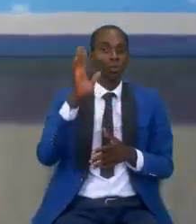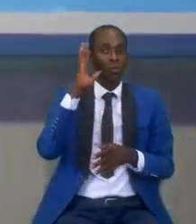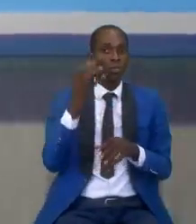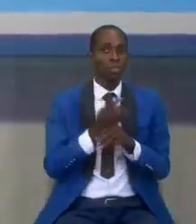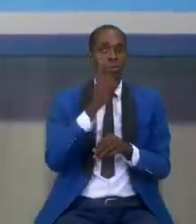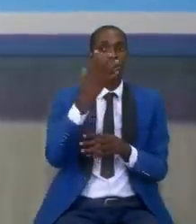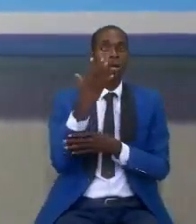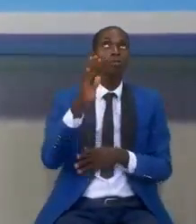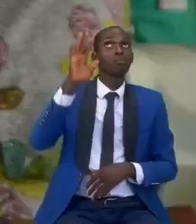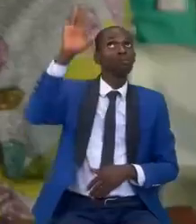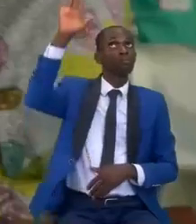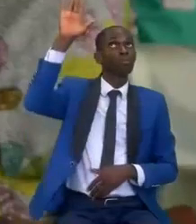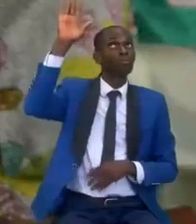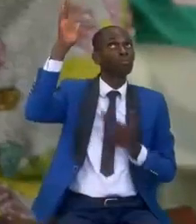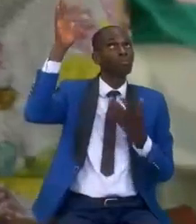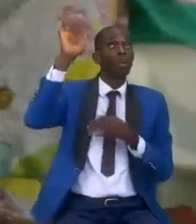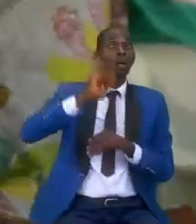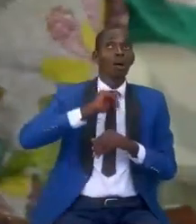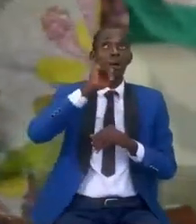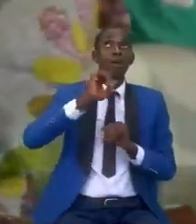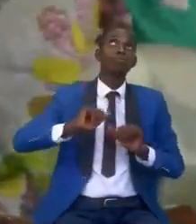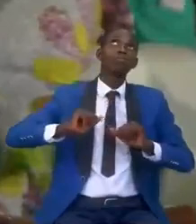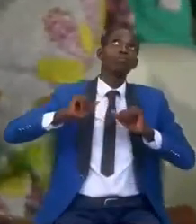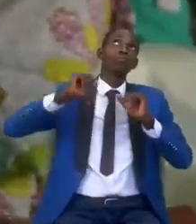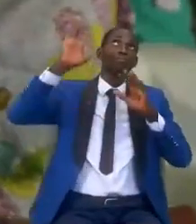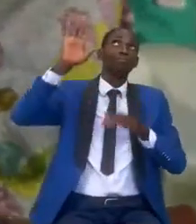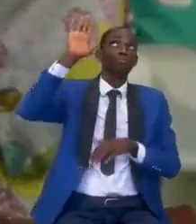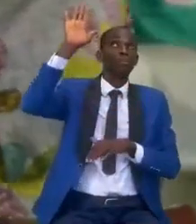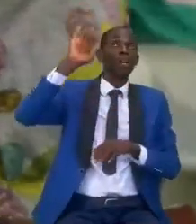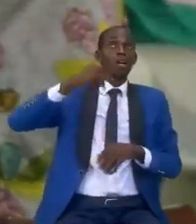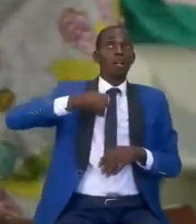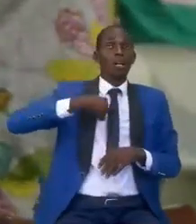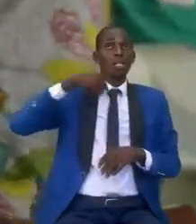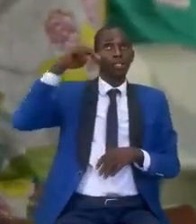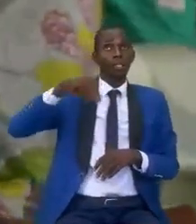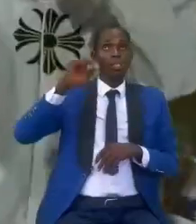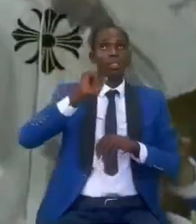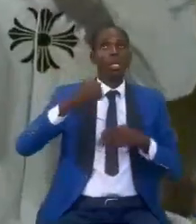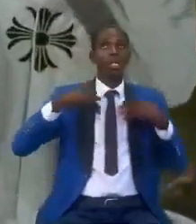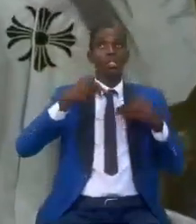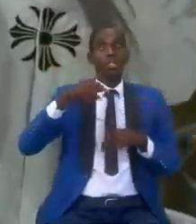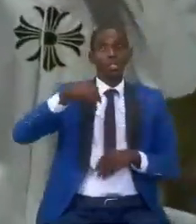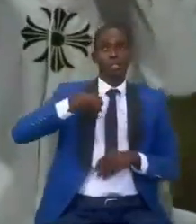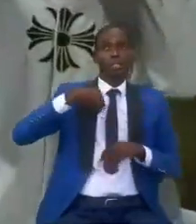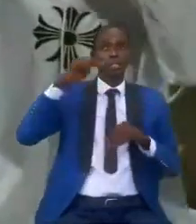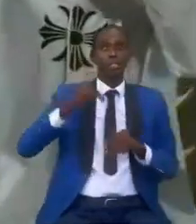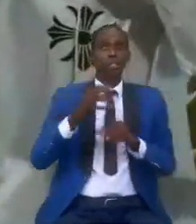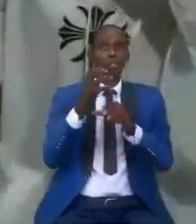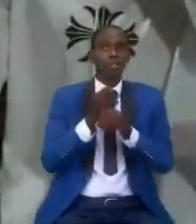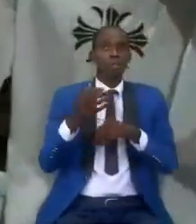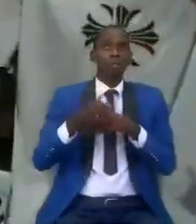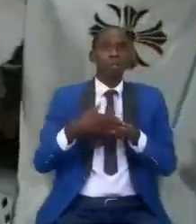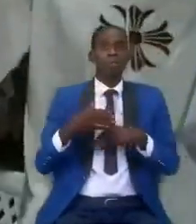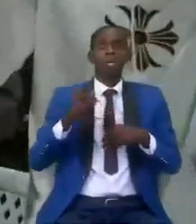need a healing, I need recovery, I need deliverance, I need total breaking of